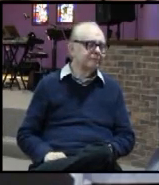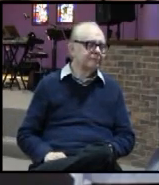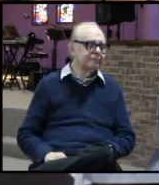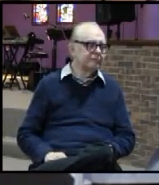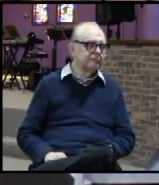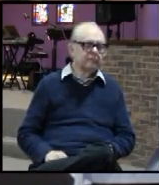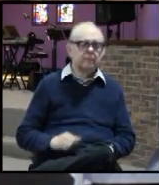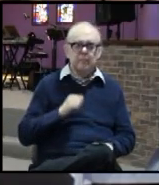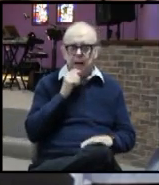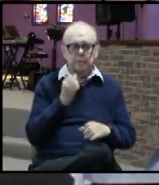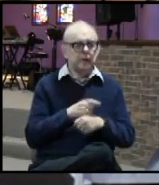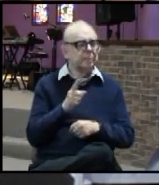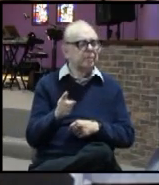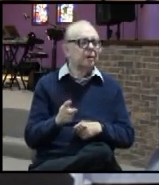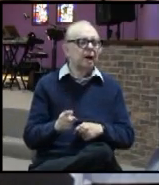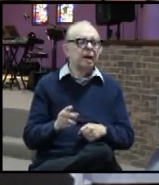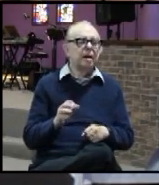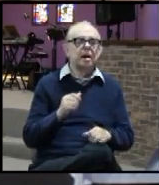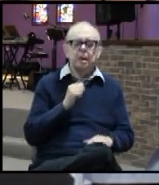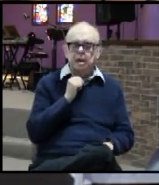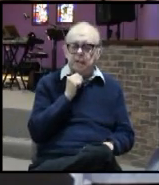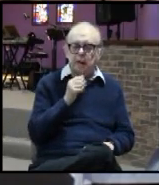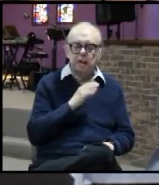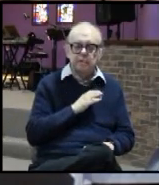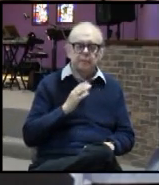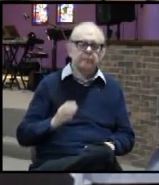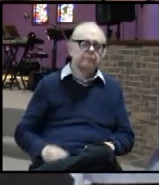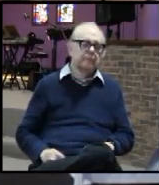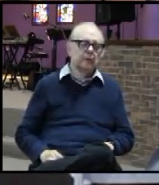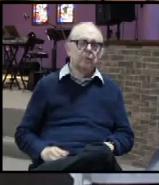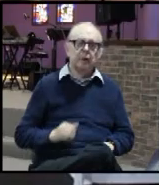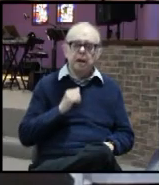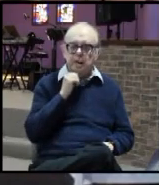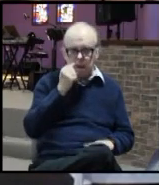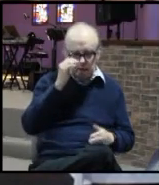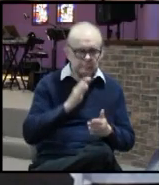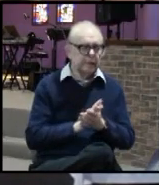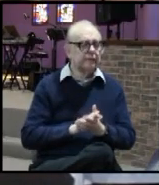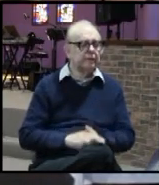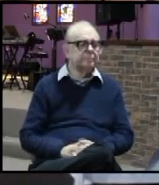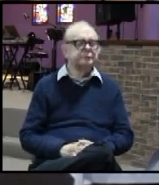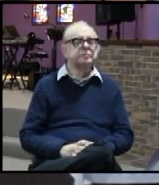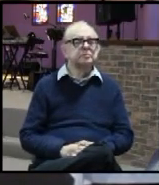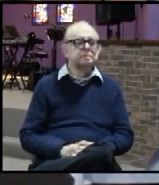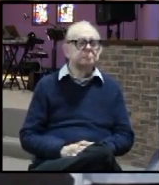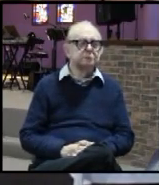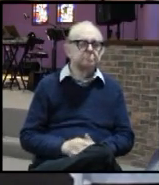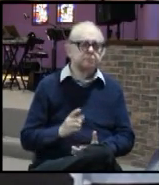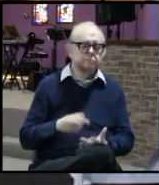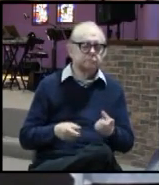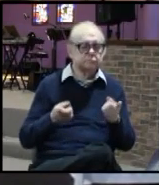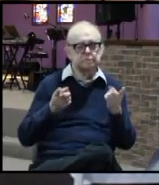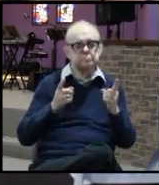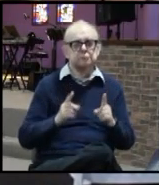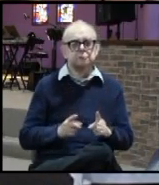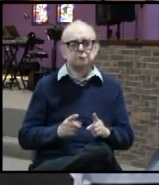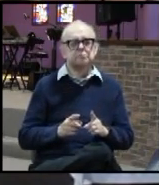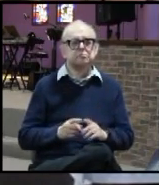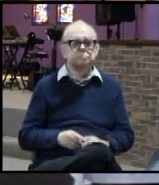doesn't make you a non-Christian. Amen. Or a non-believer. Okay? And so what happens is,